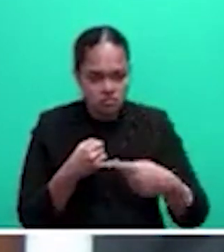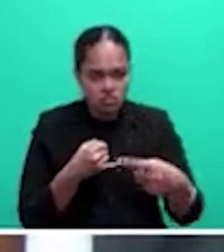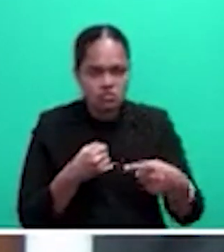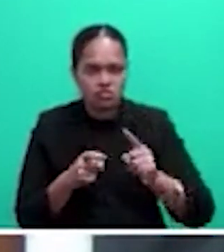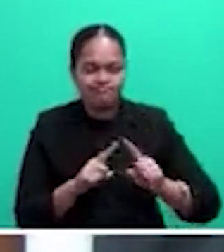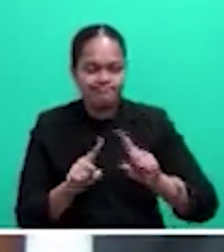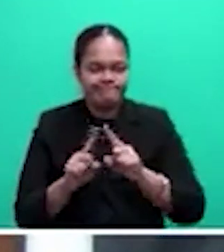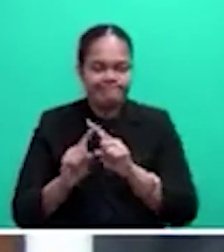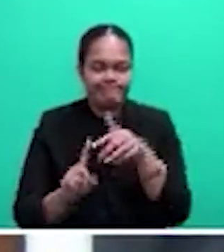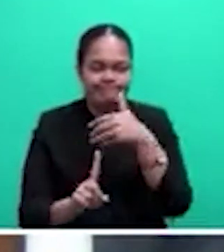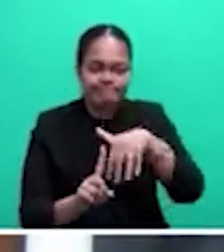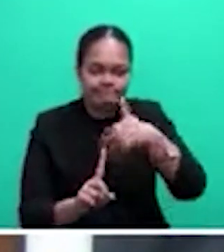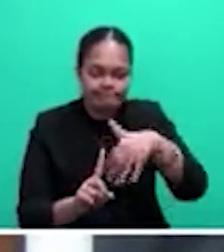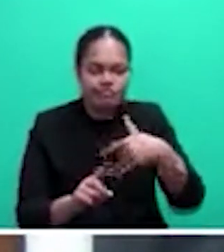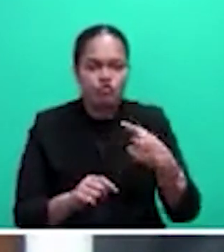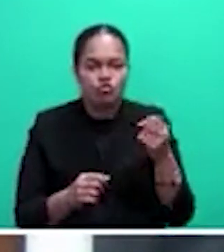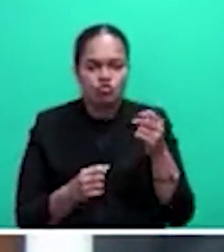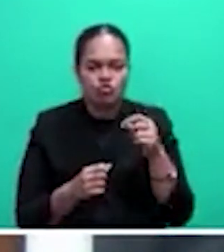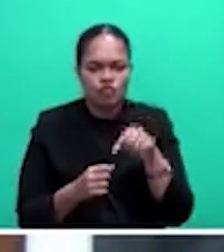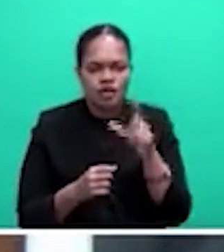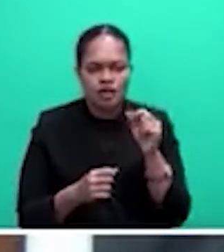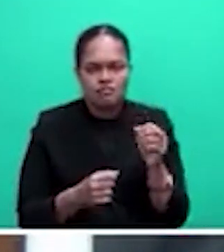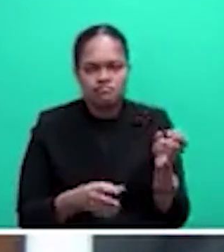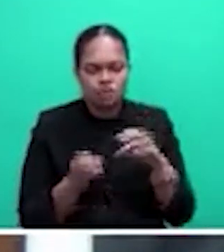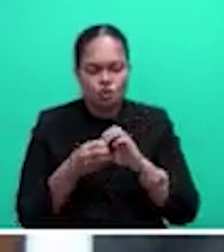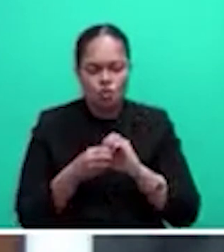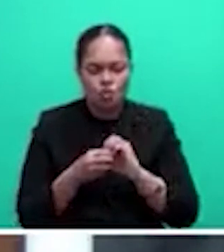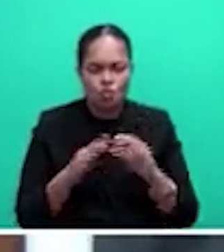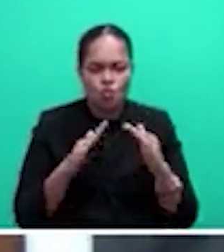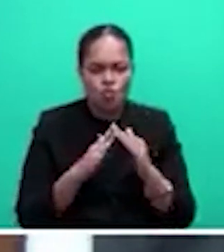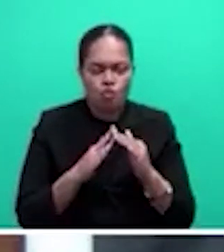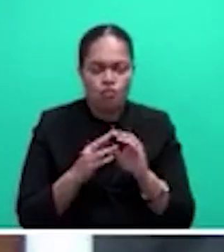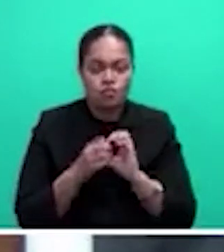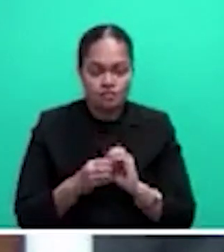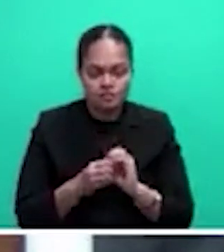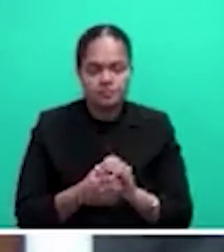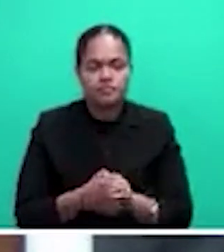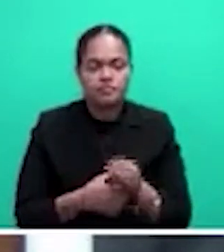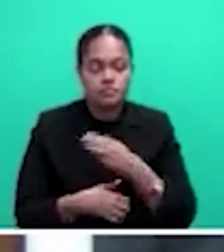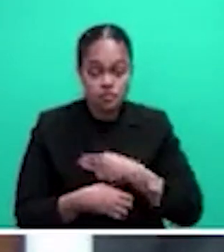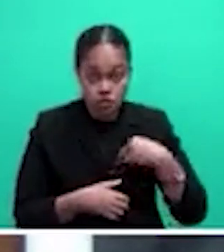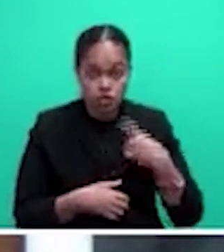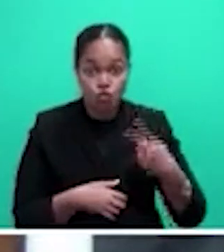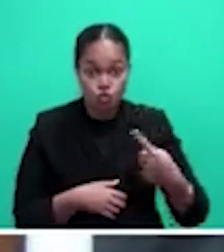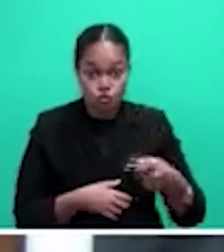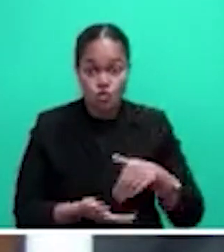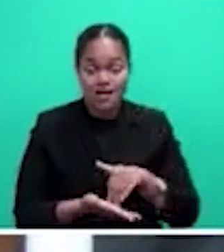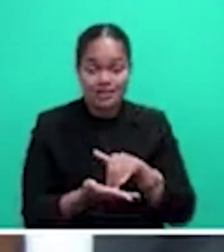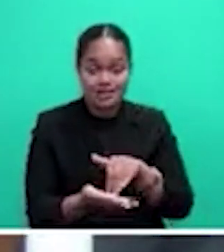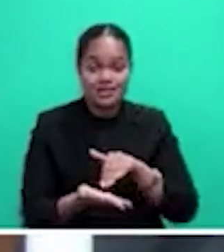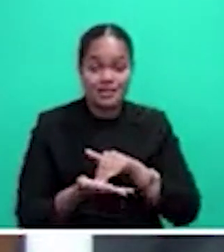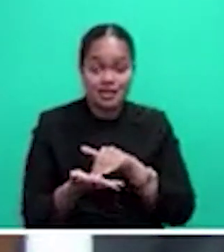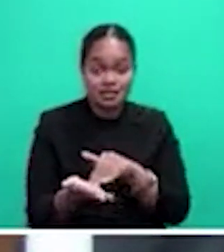various backgrounds and contribute to increasing home ownership. The Ministry will continue to assist in